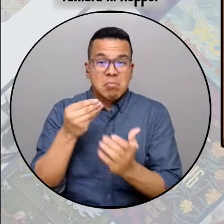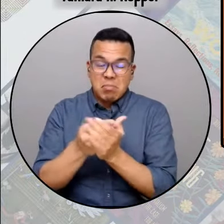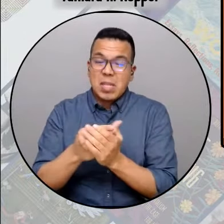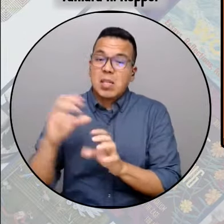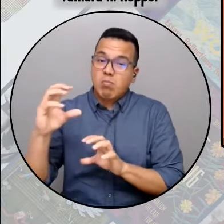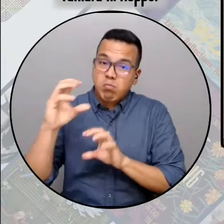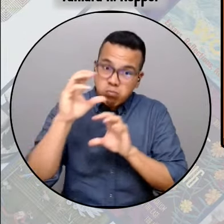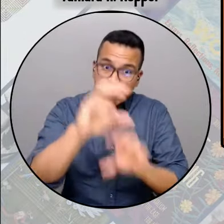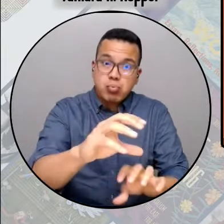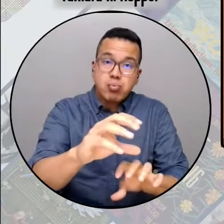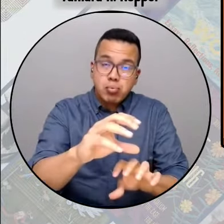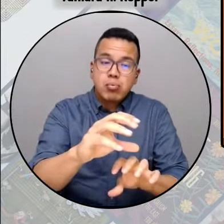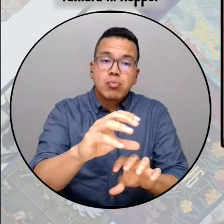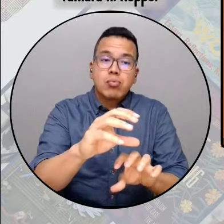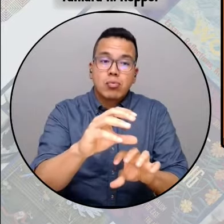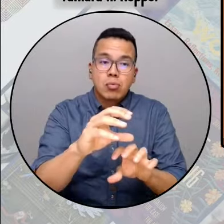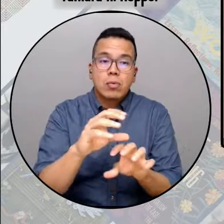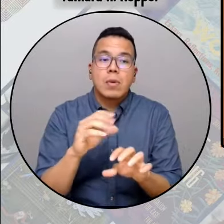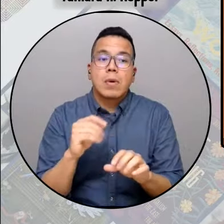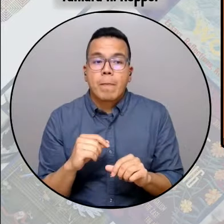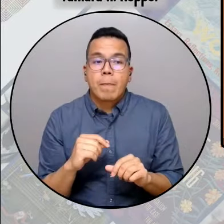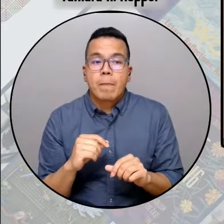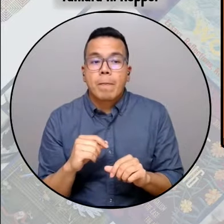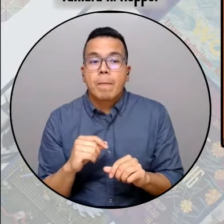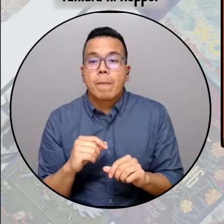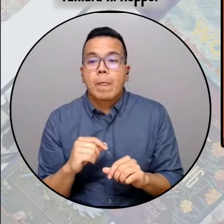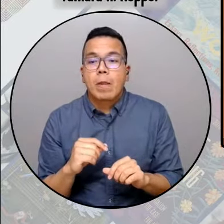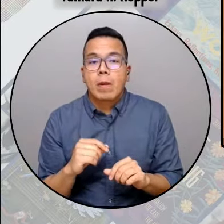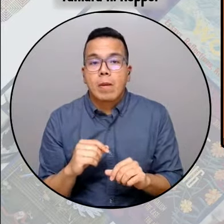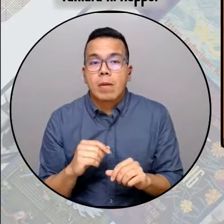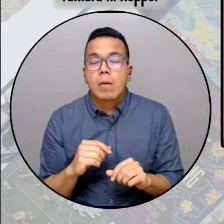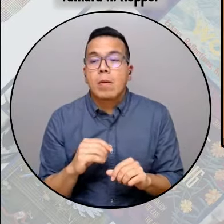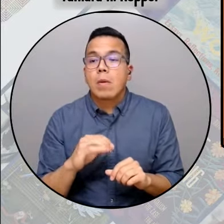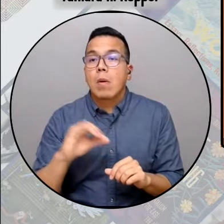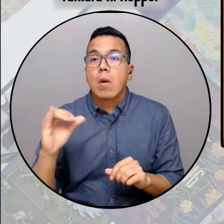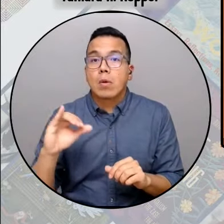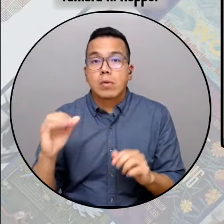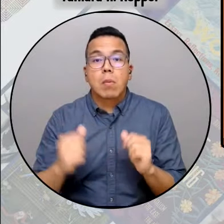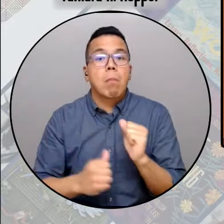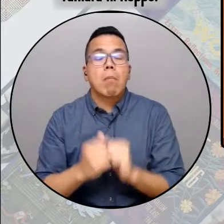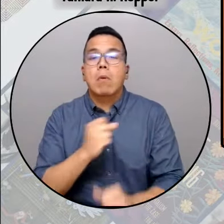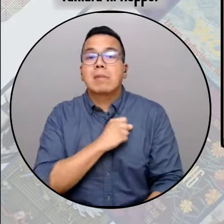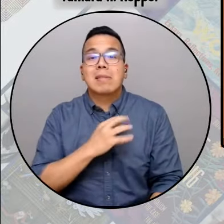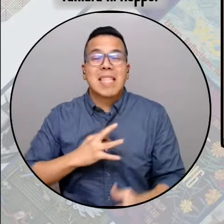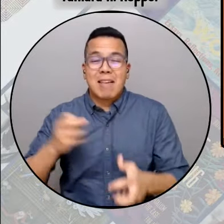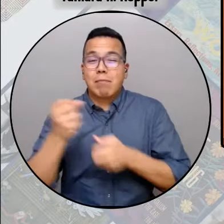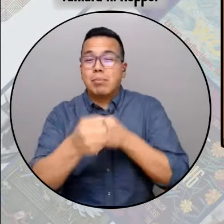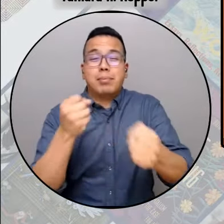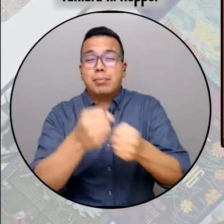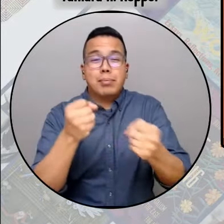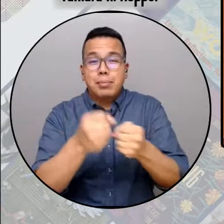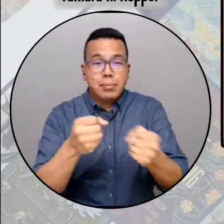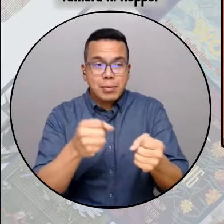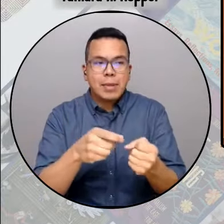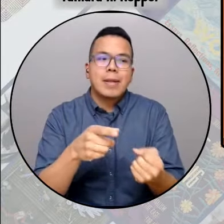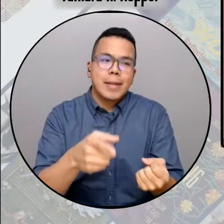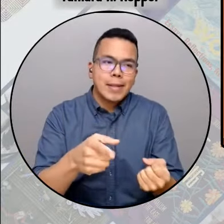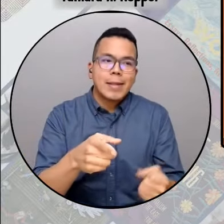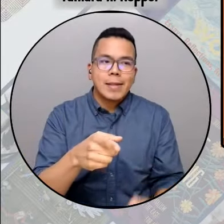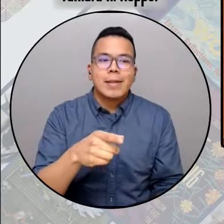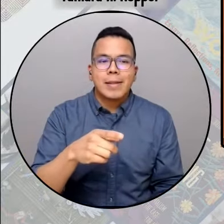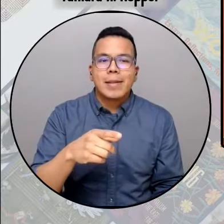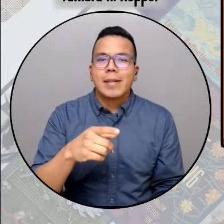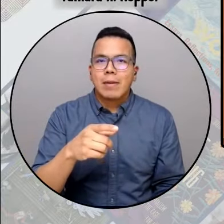of DHS and a significant share of the manpower is the immigration enforcement wings,